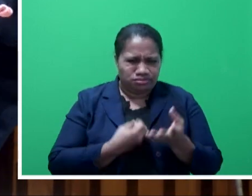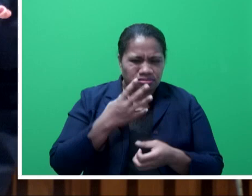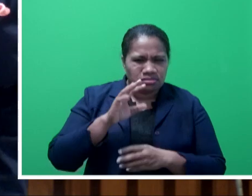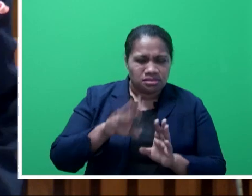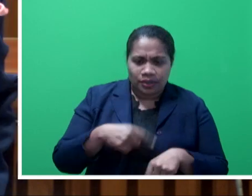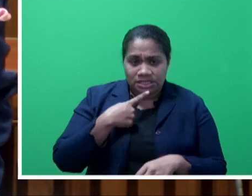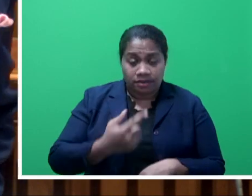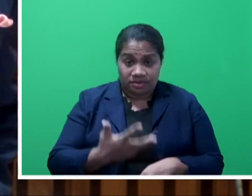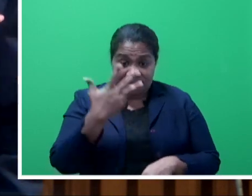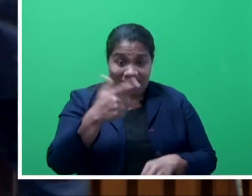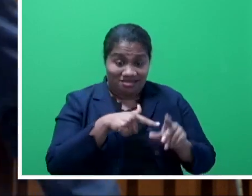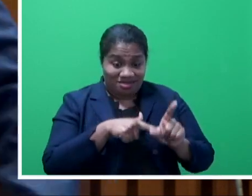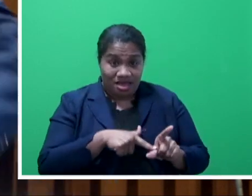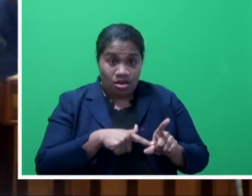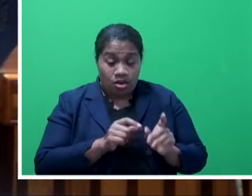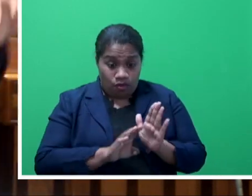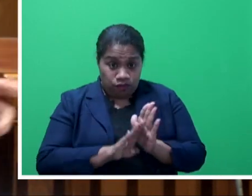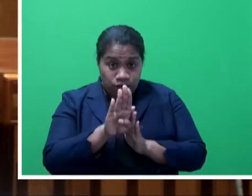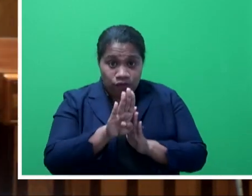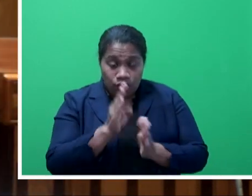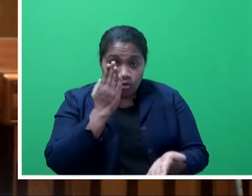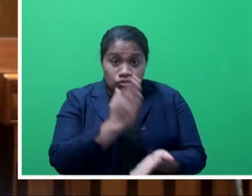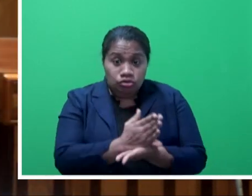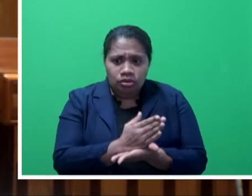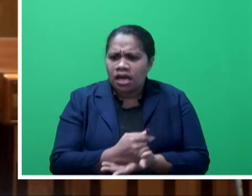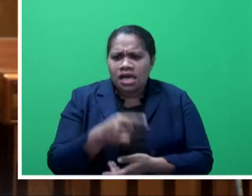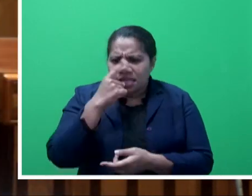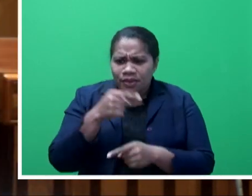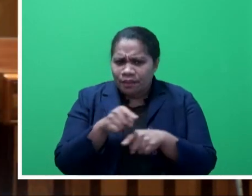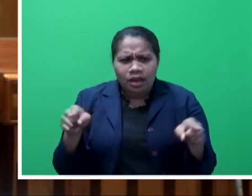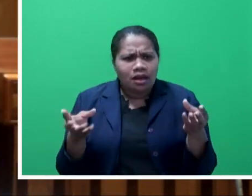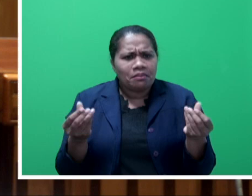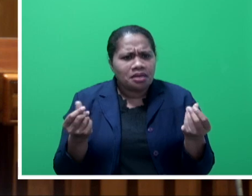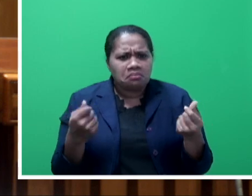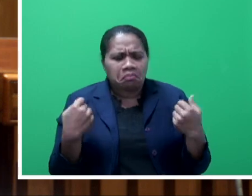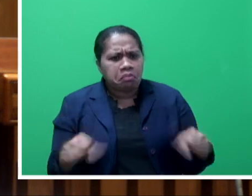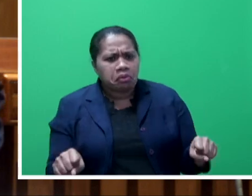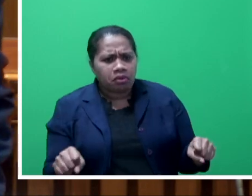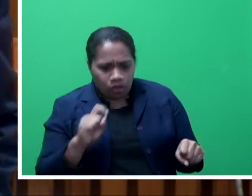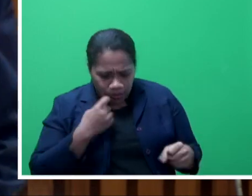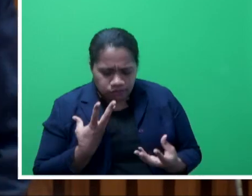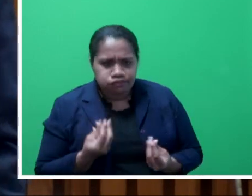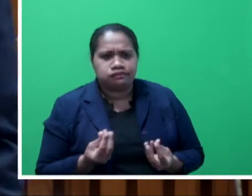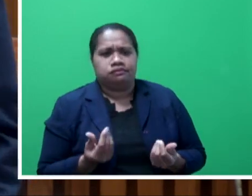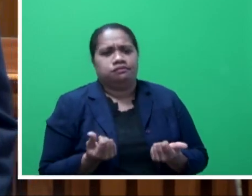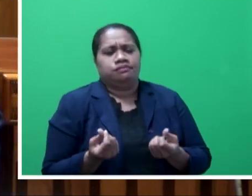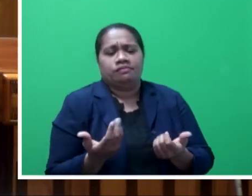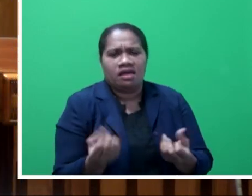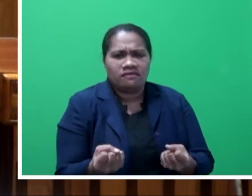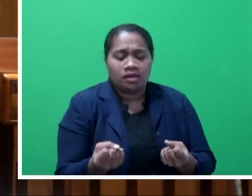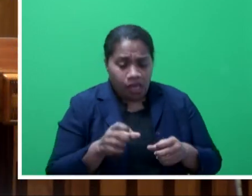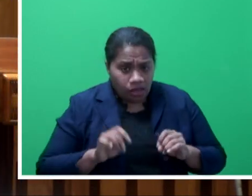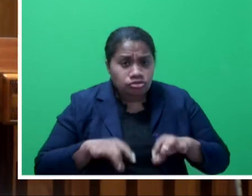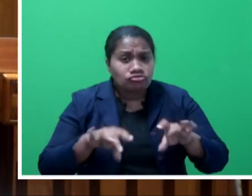straight growth was true, then people would not run out of money. Australia, Mr. Speaker, sir, has